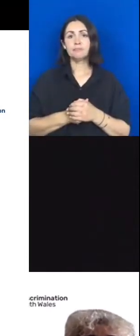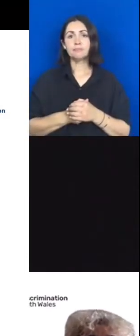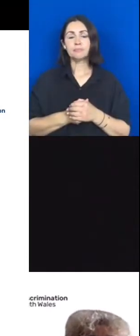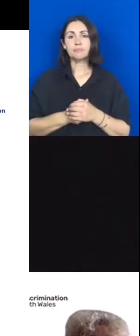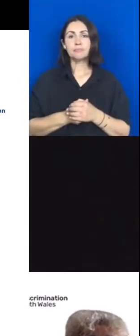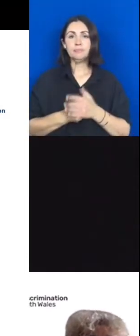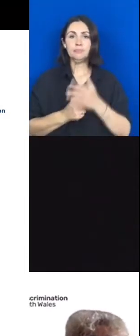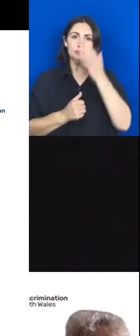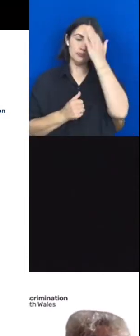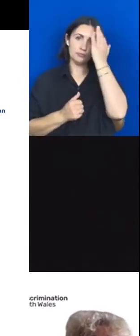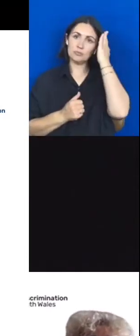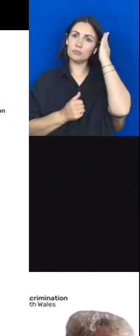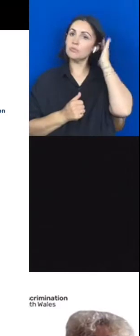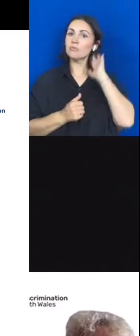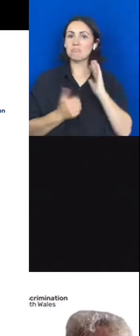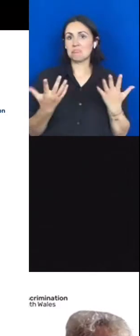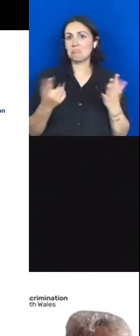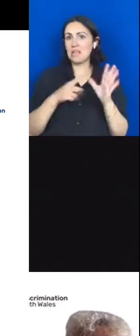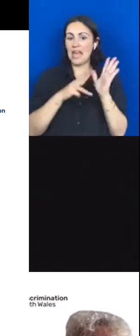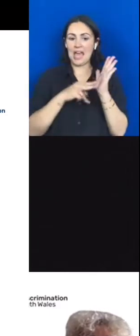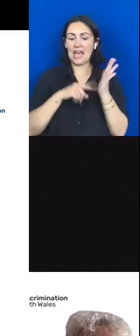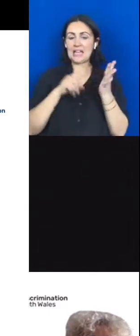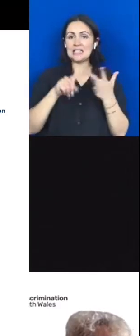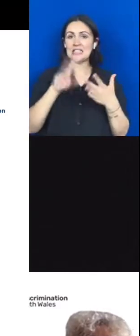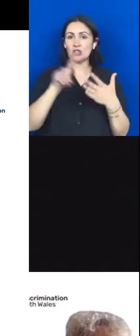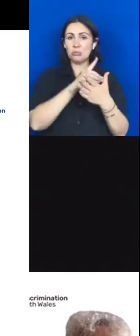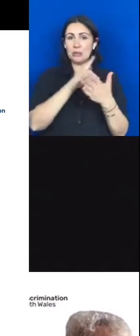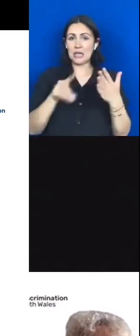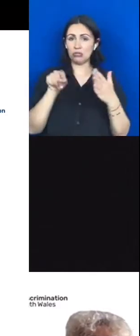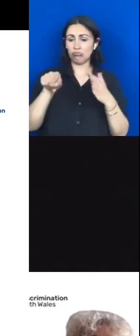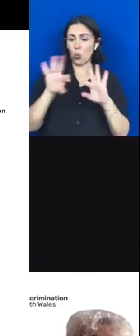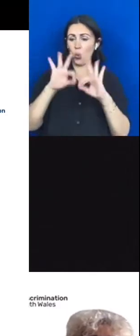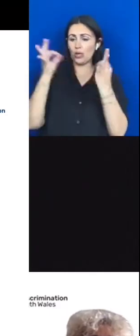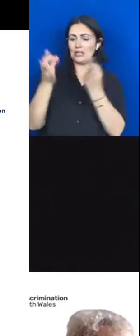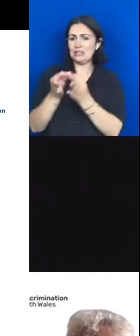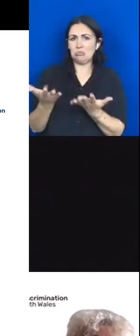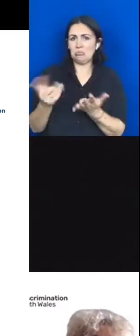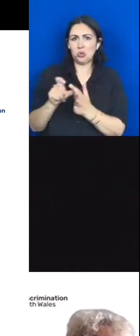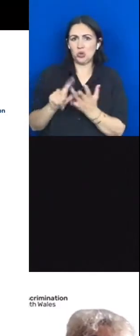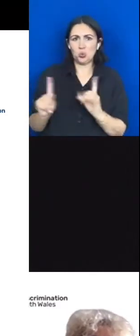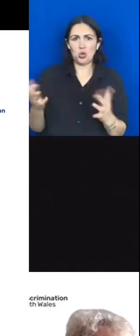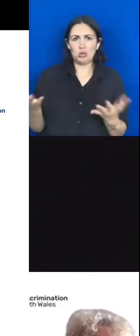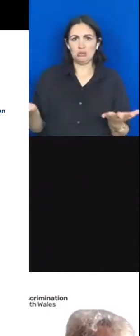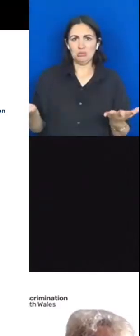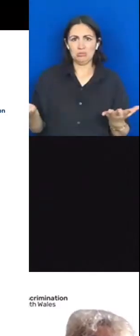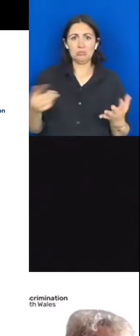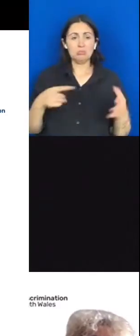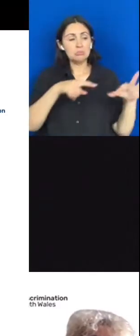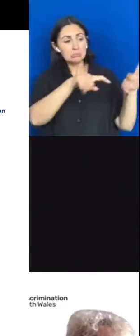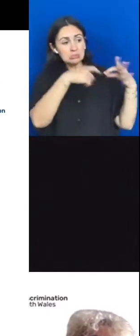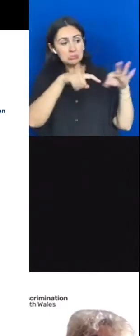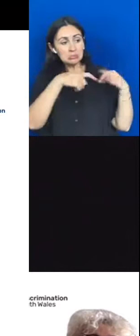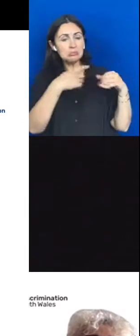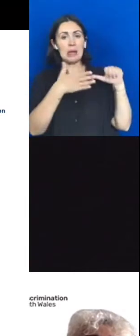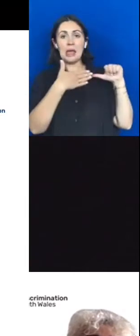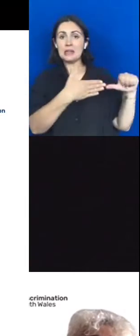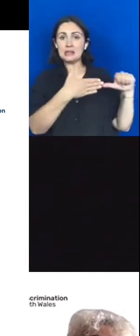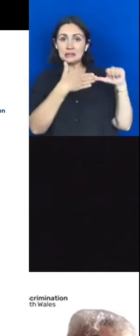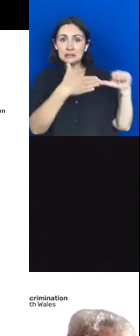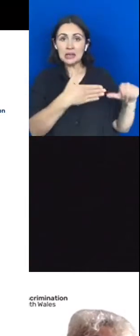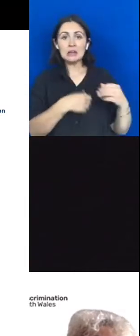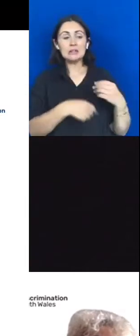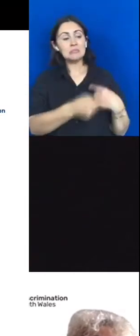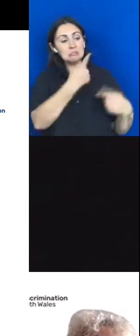What does Anti-Discrimination New South Wales do? We answer inquiries, we